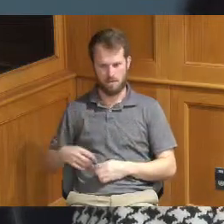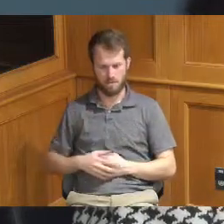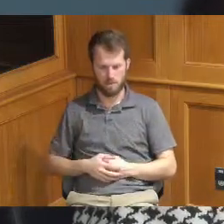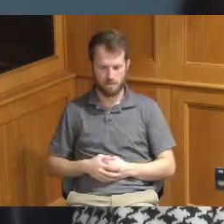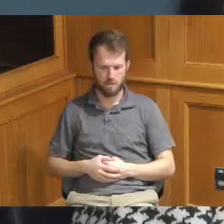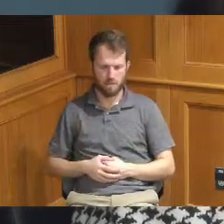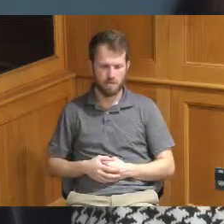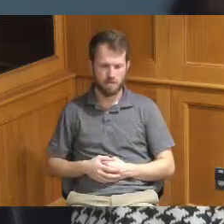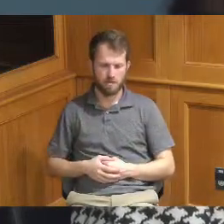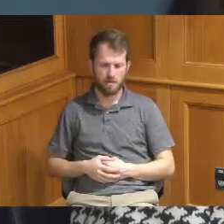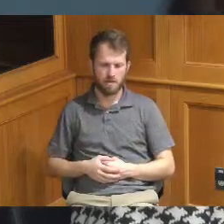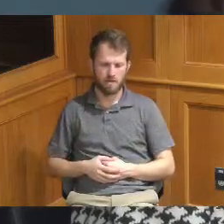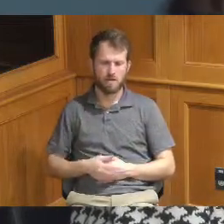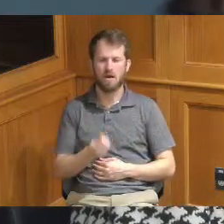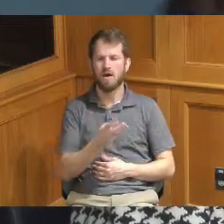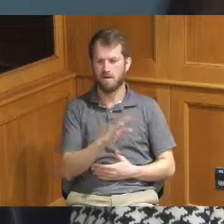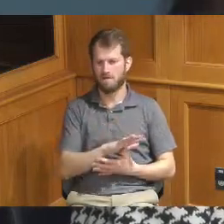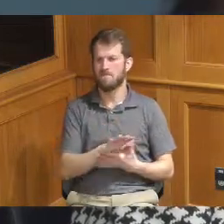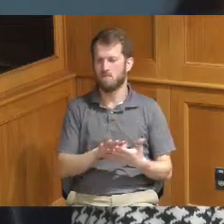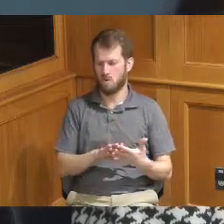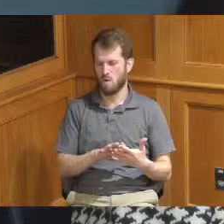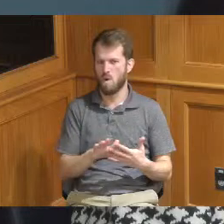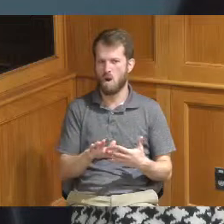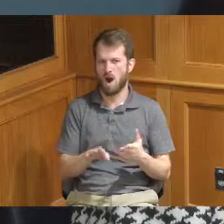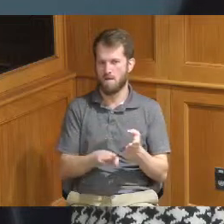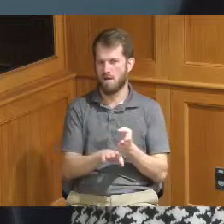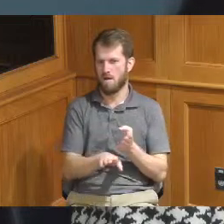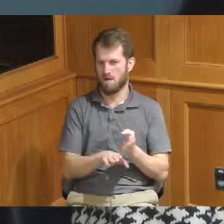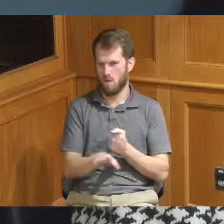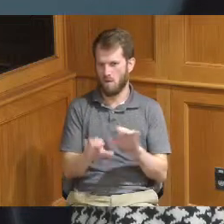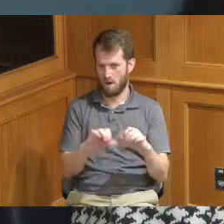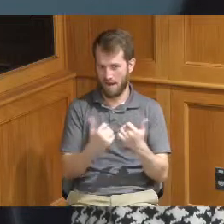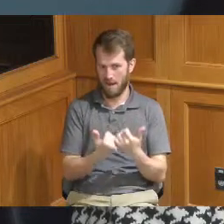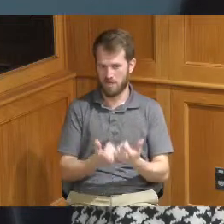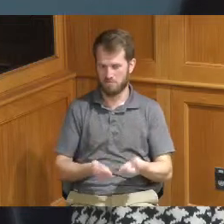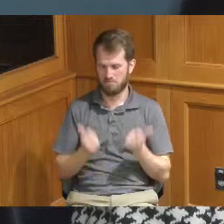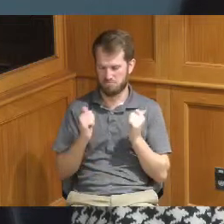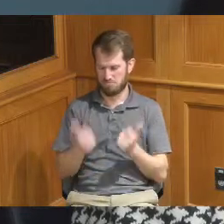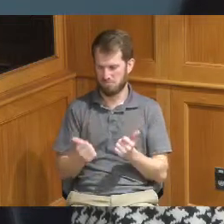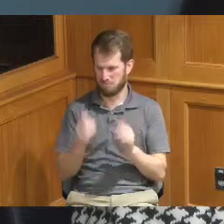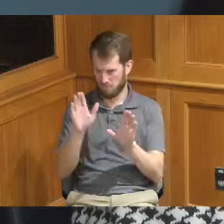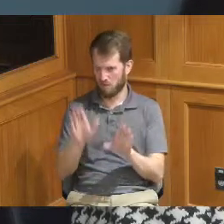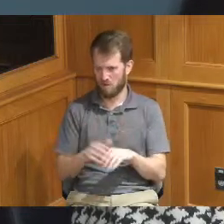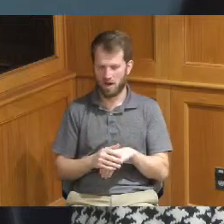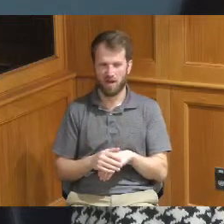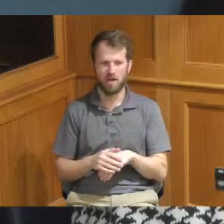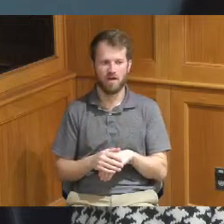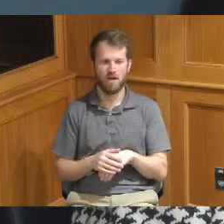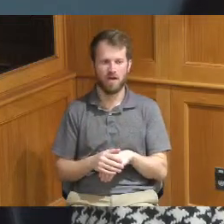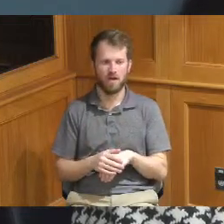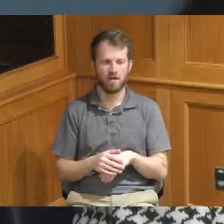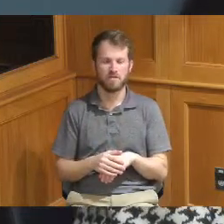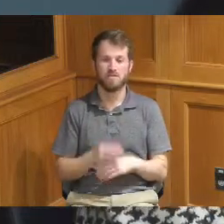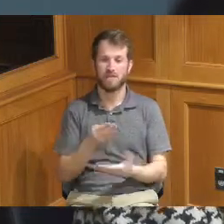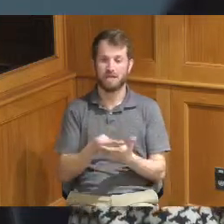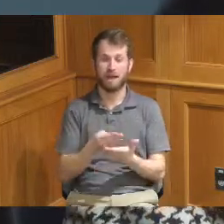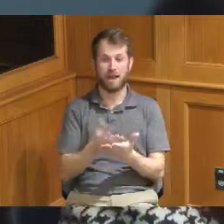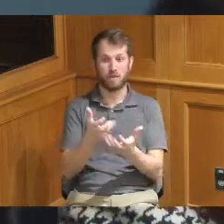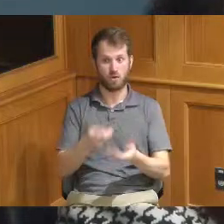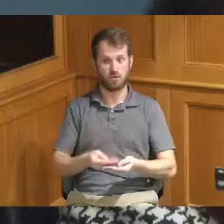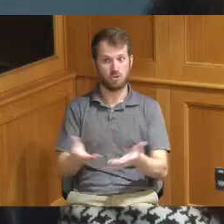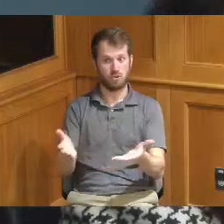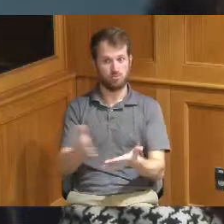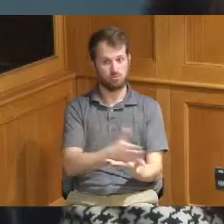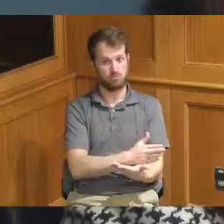a few of these are minority agencies, and that's great. We wanted to not only spread the wealth, we didn't give